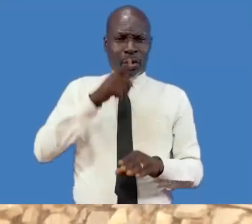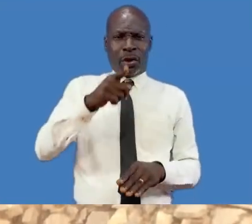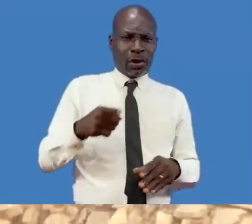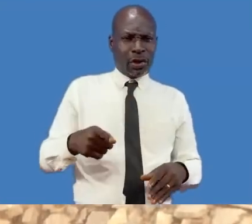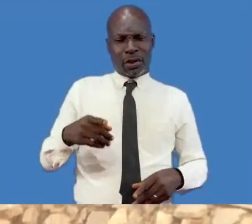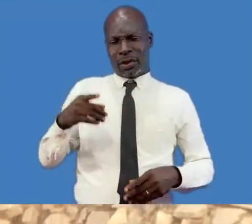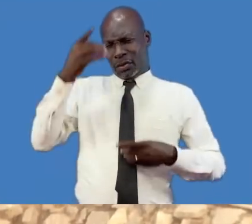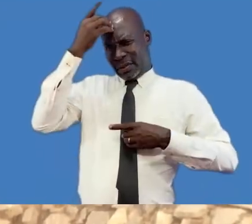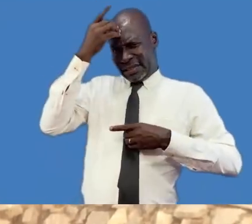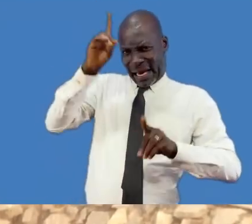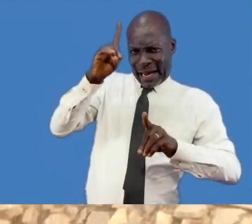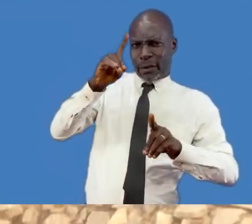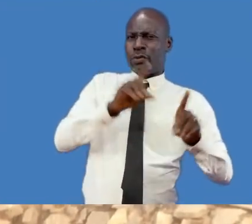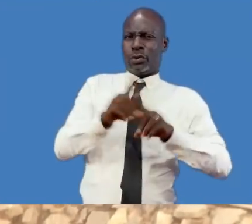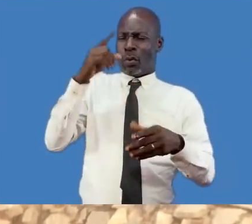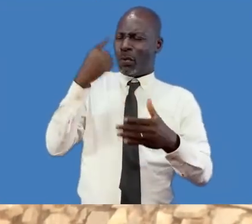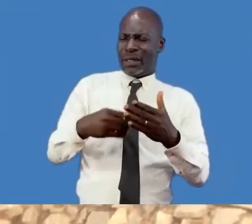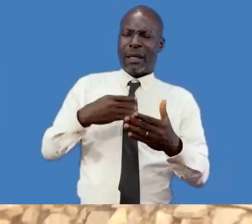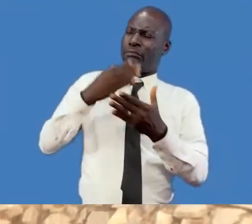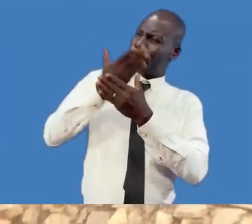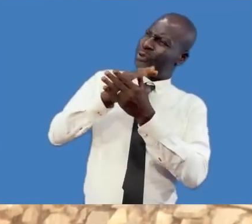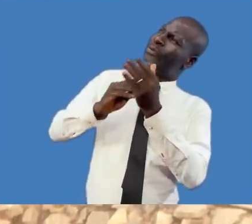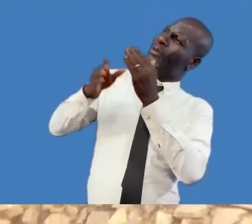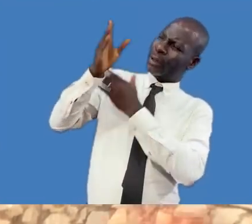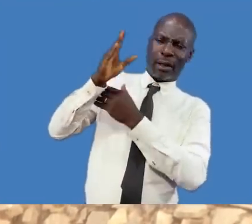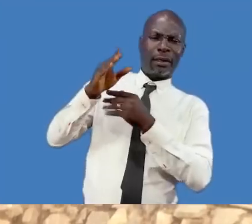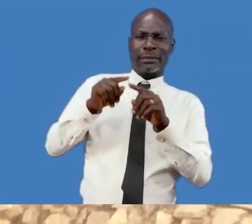how they call me uncle Paul Eshemua was it between you and others? No,